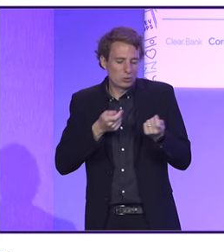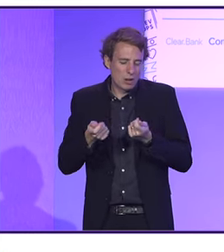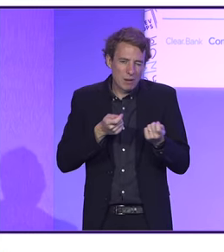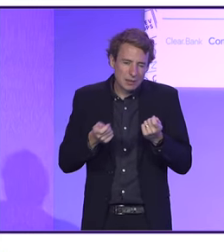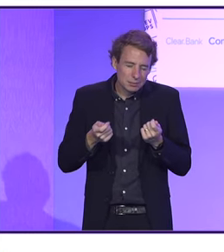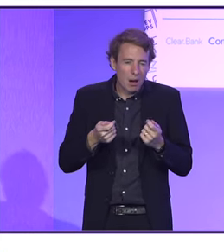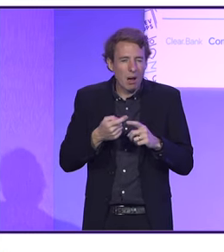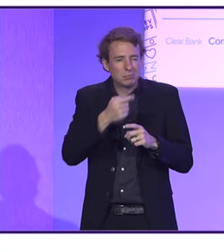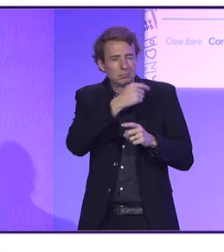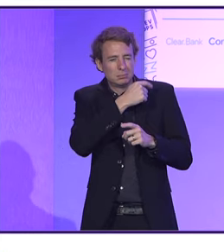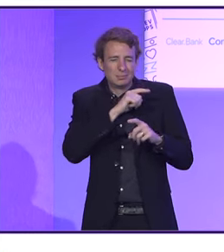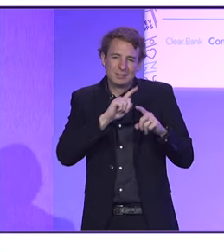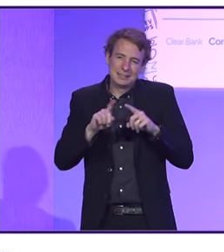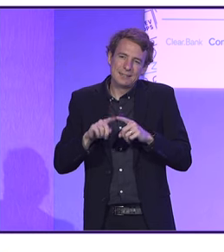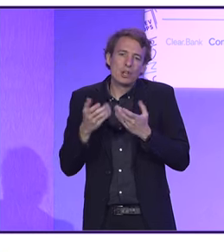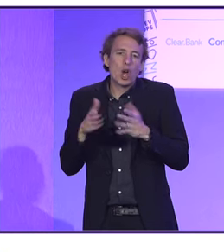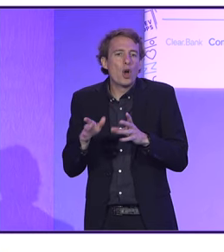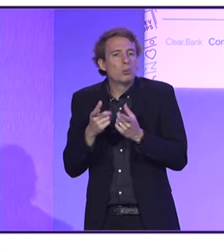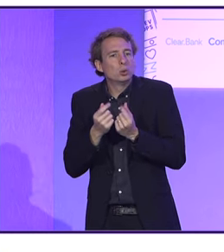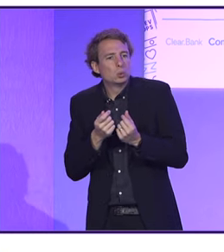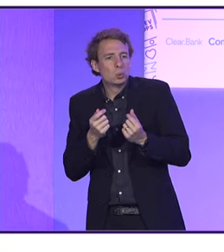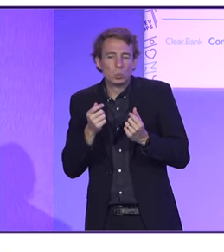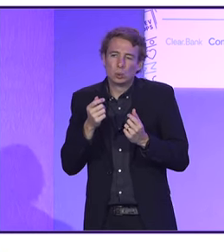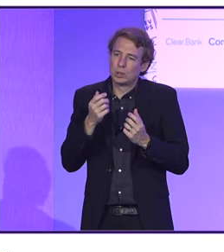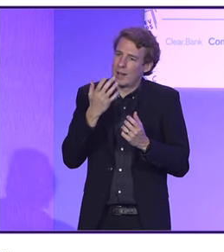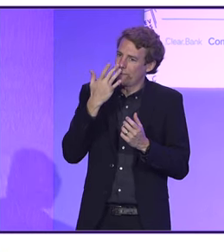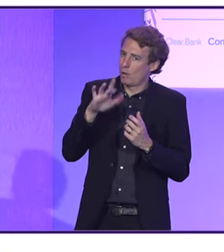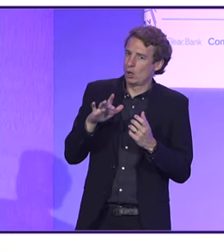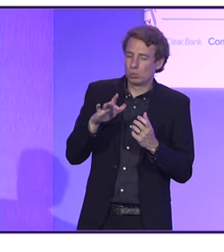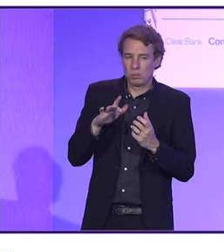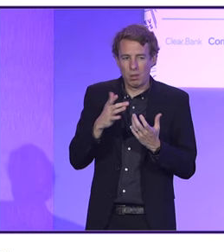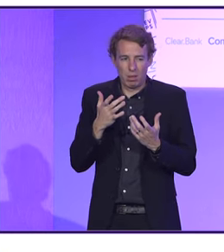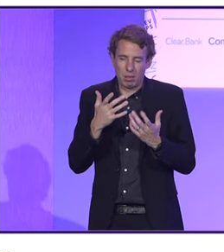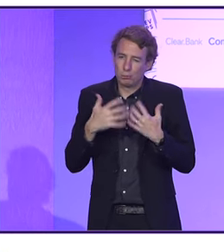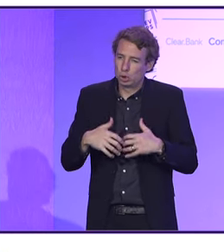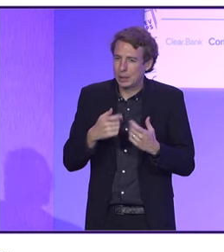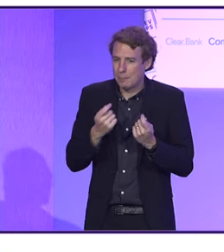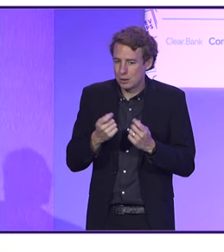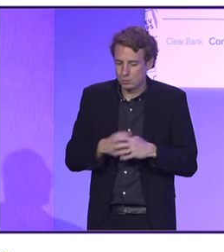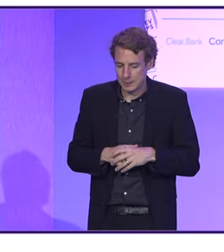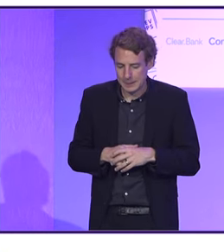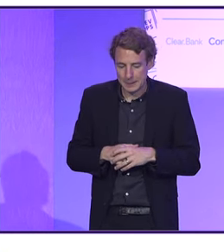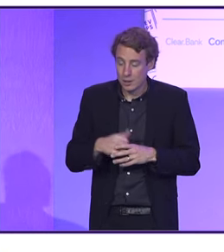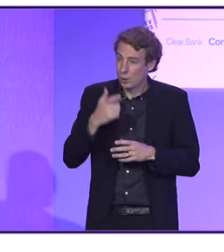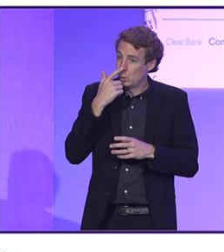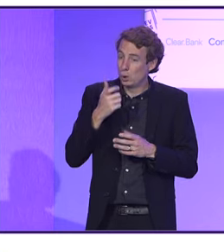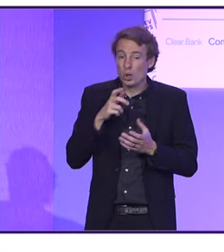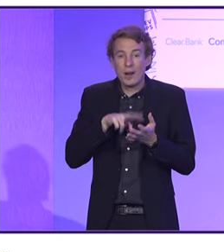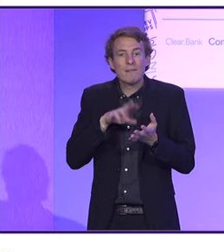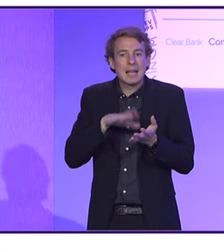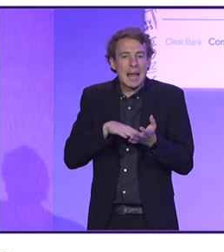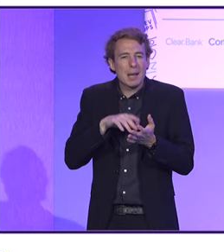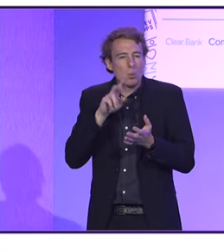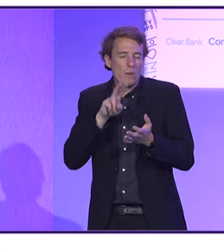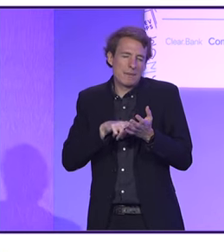providers that ran this open source virtual machine management thing. And with that, you could log into VMware vCloud